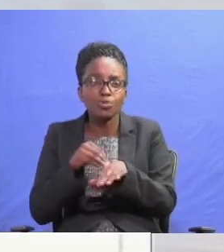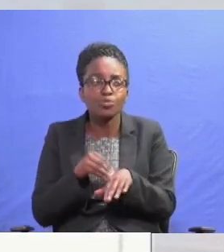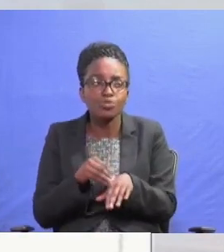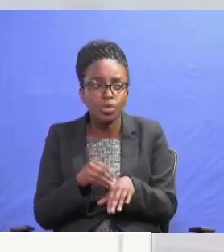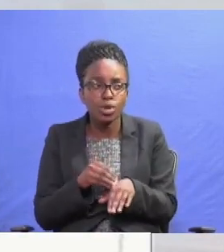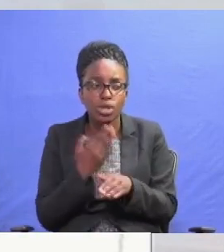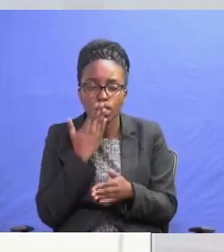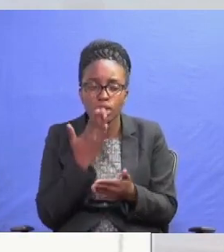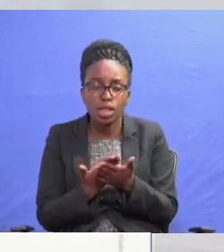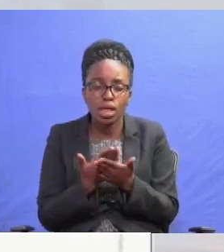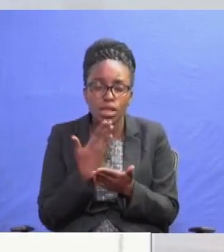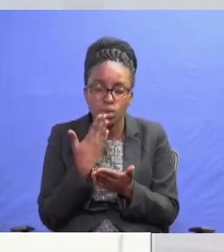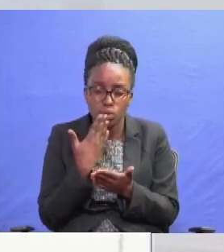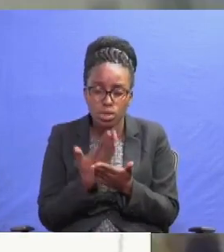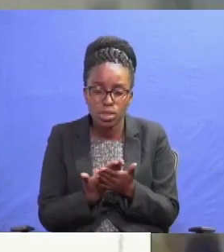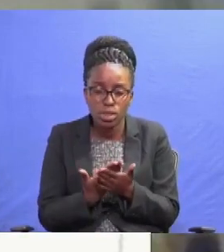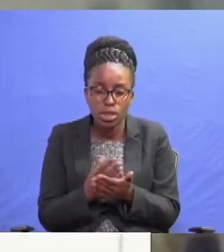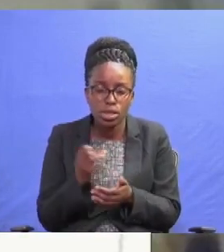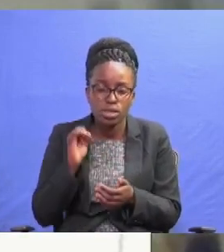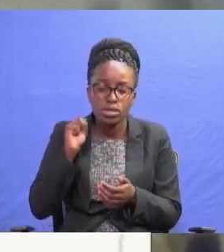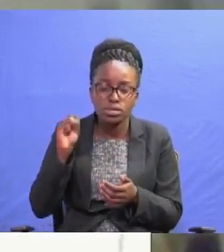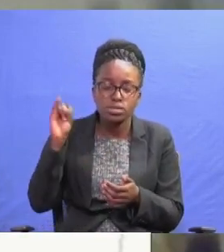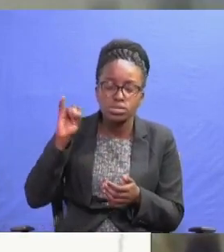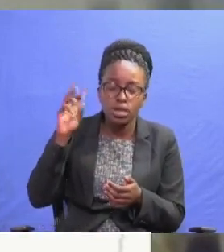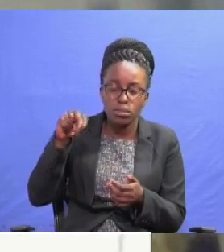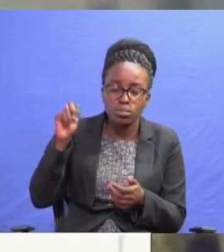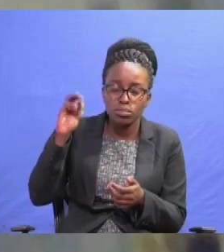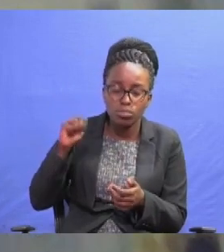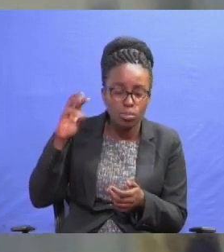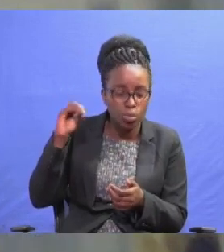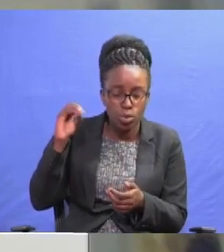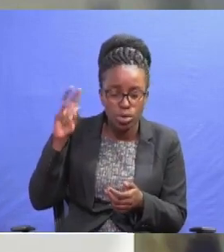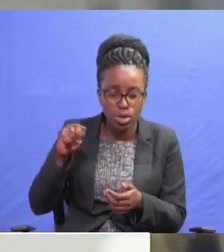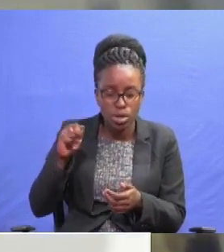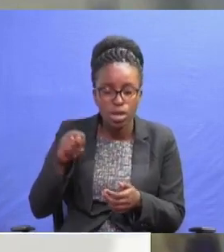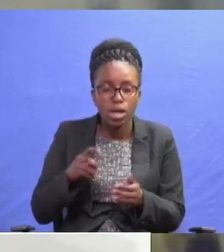Professor Simon Onywere, Director Research, Dissemination and Uptake,